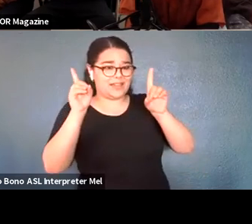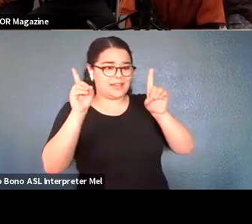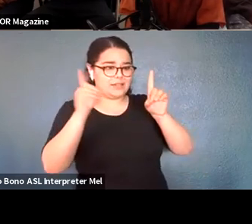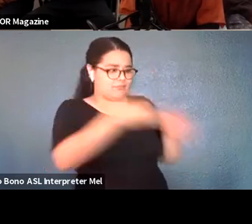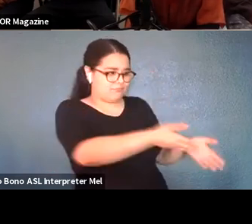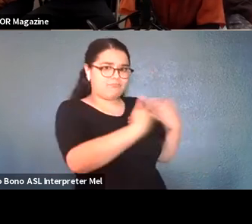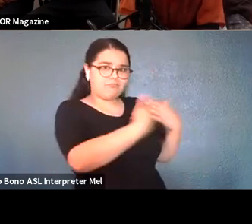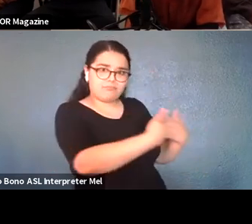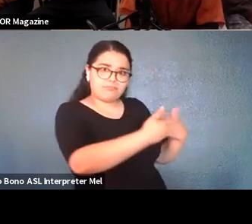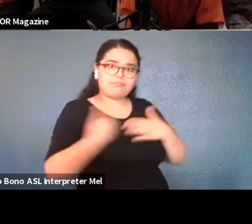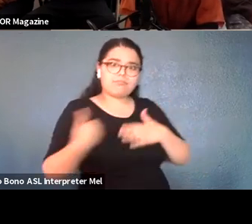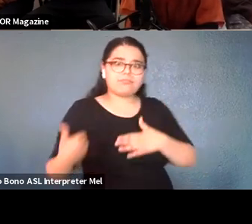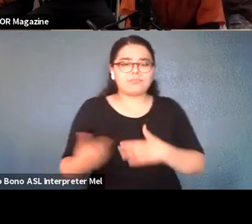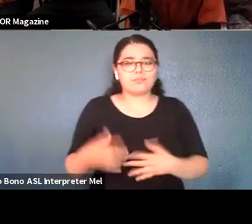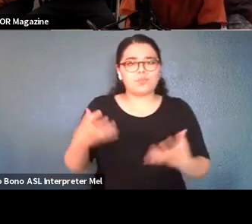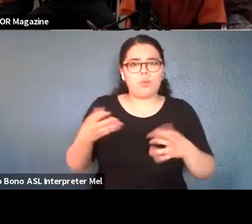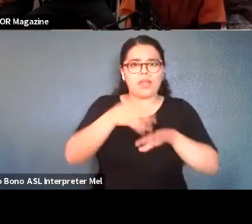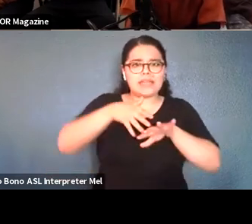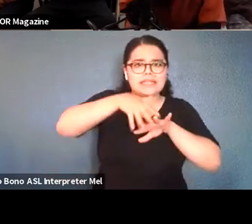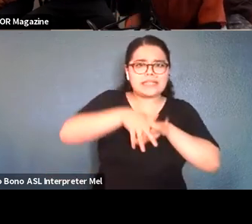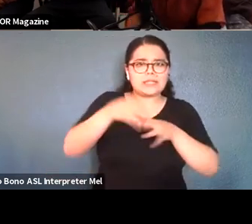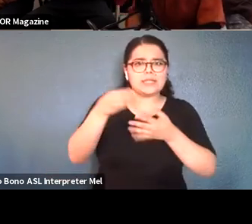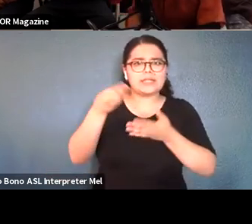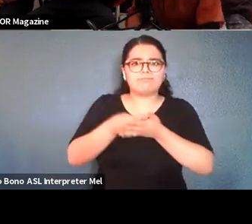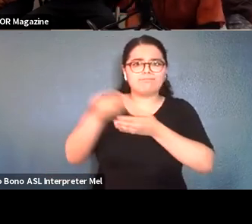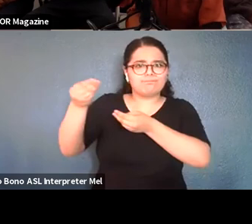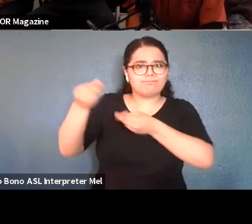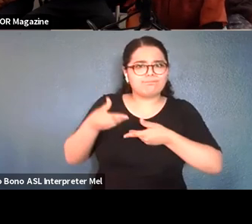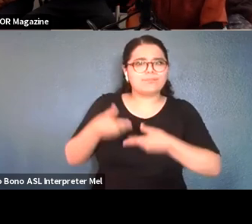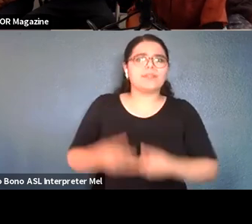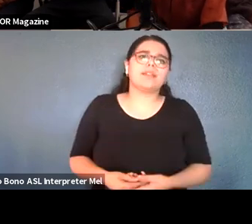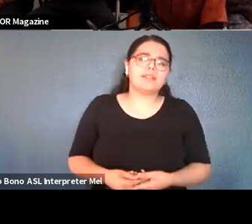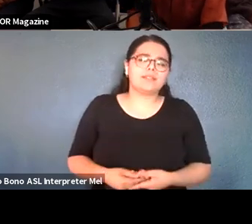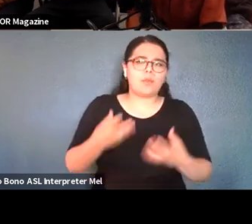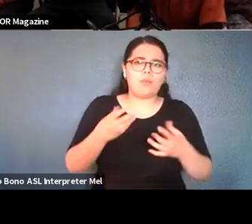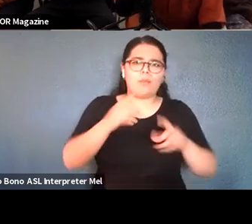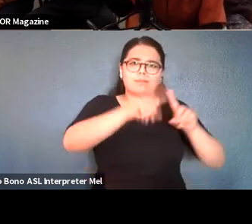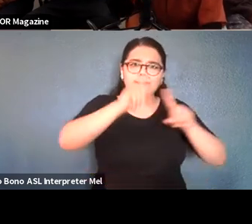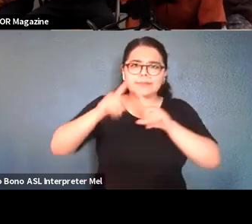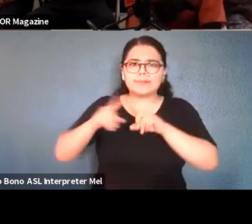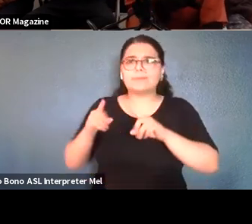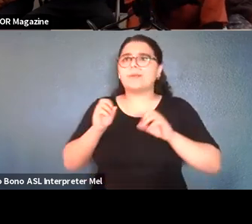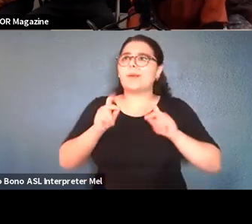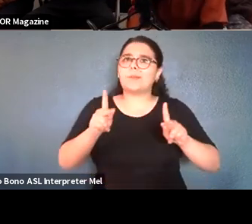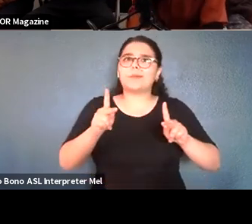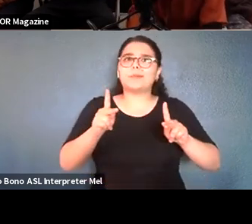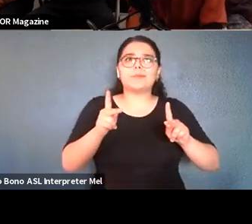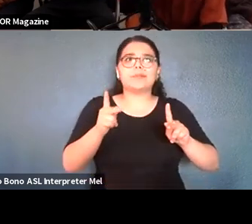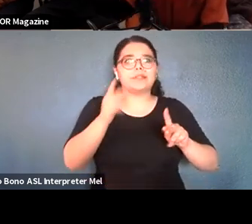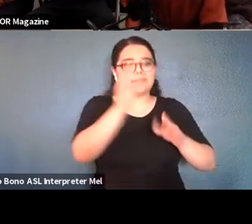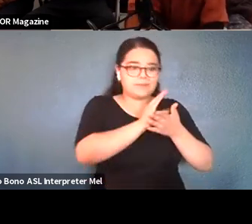scholarship, Indigenous scholarship, as we lift up different solutions to land grabs